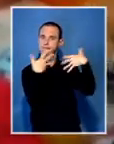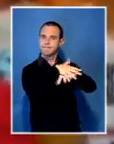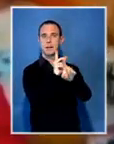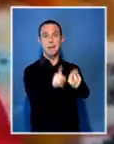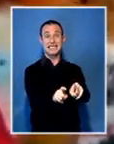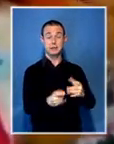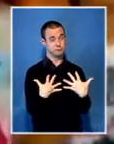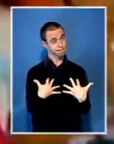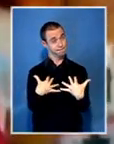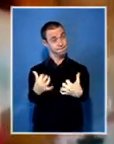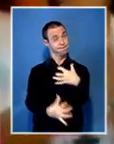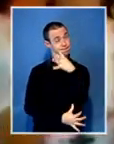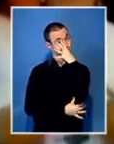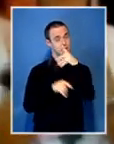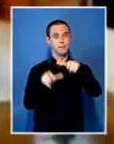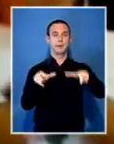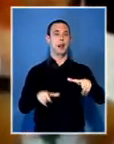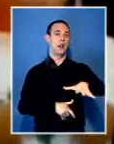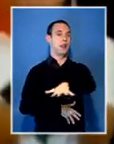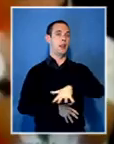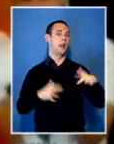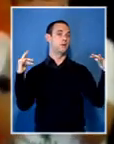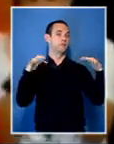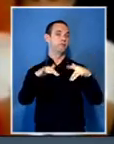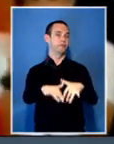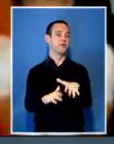seen. We say,